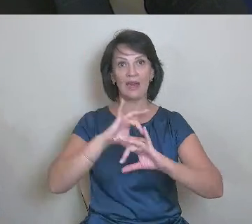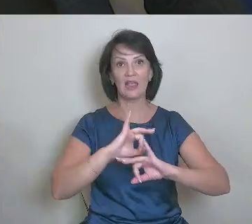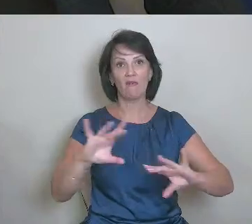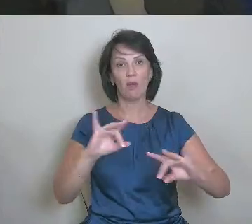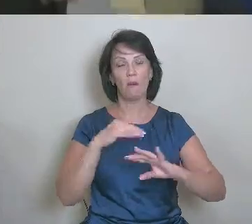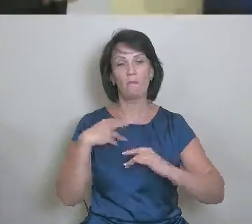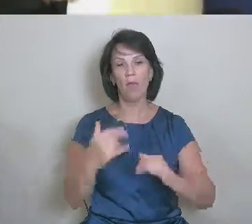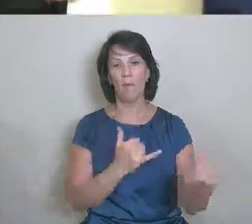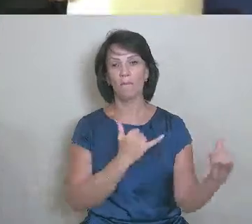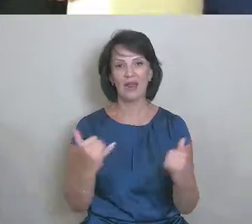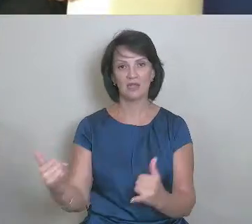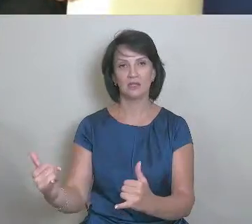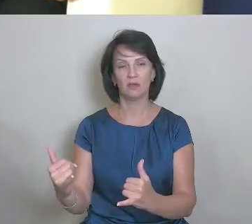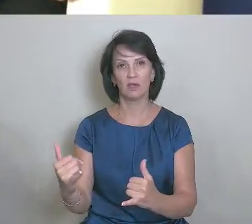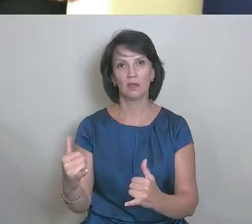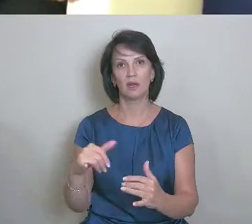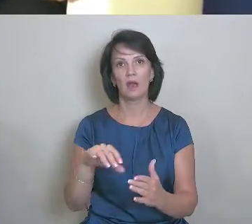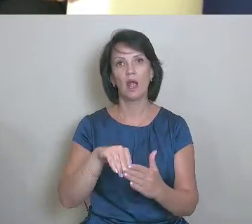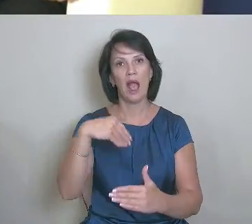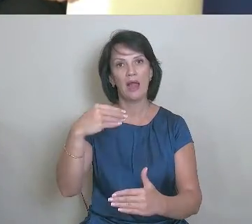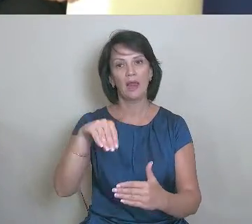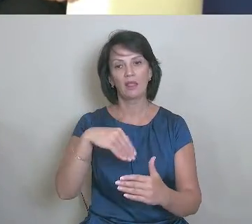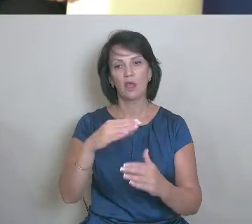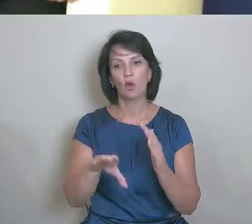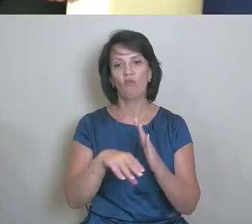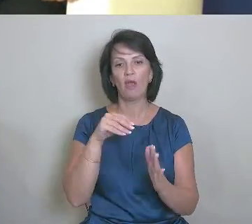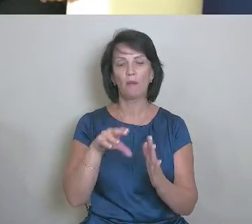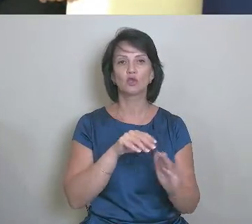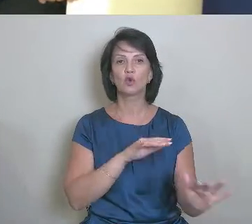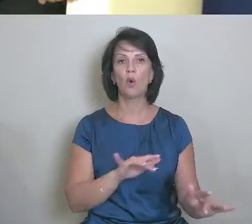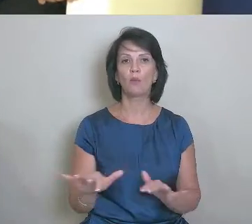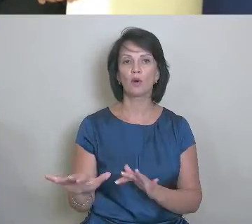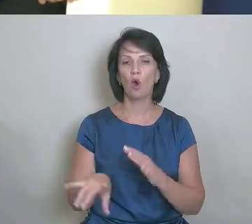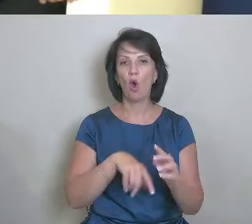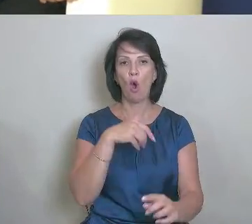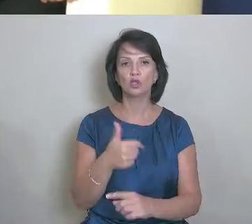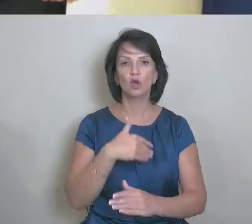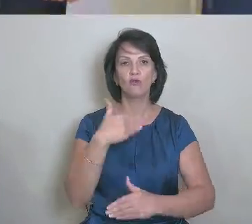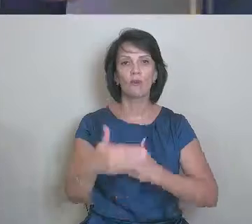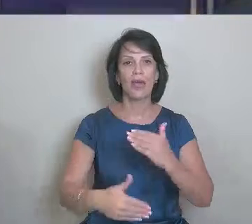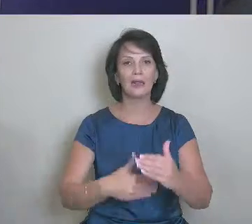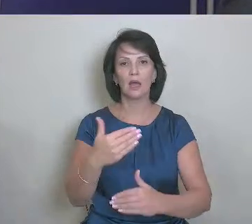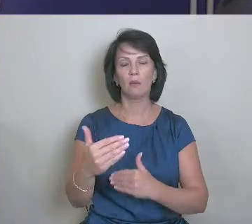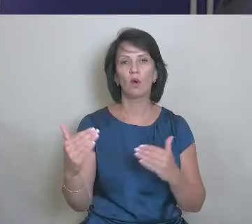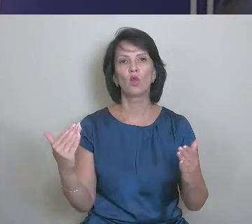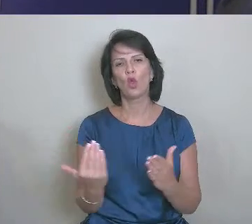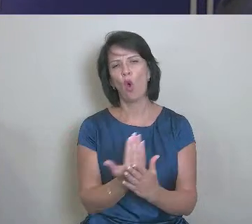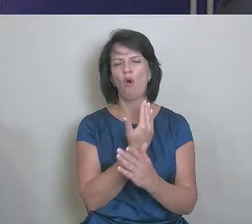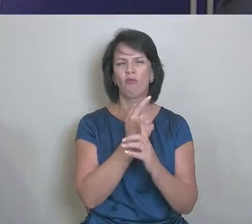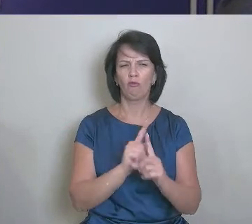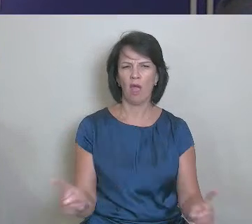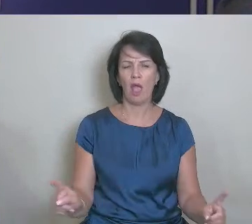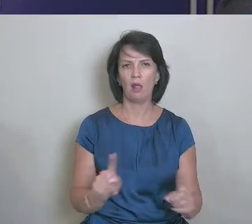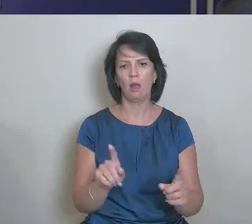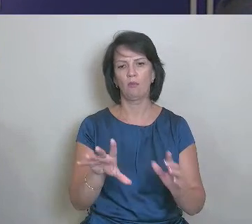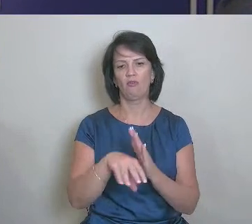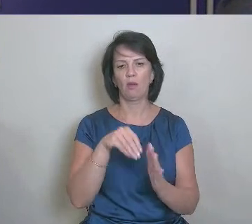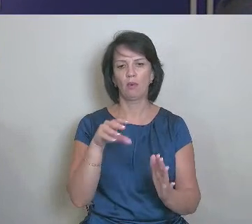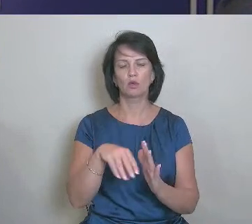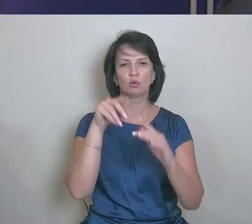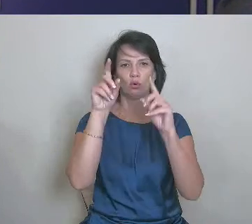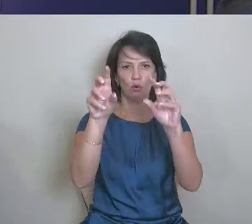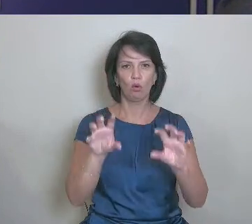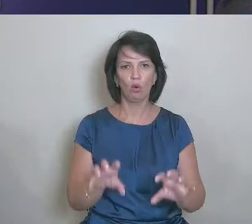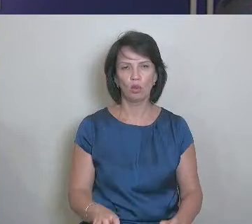webinar was dedicated to the calendar of election process, the new scenes of